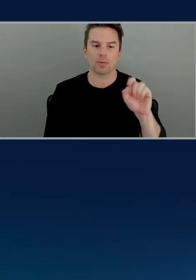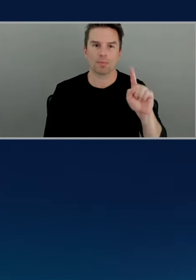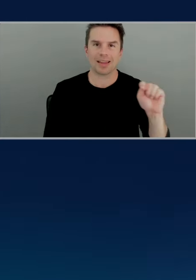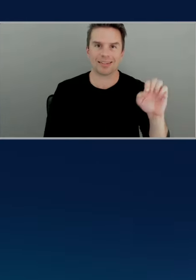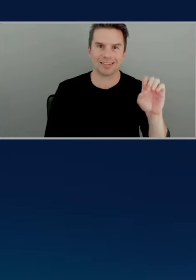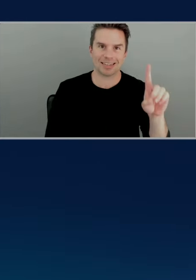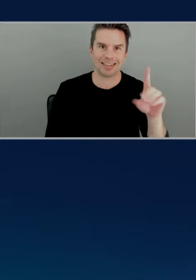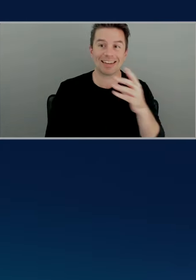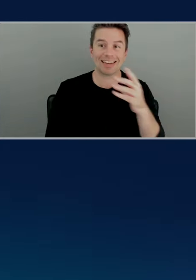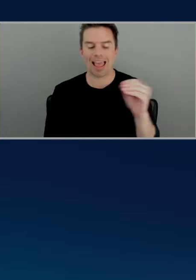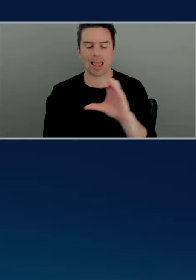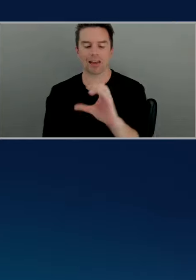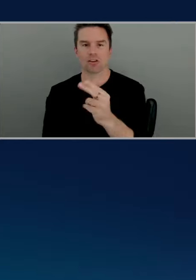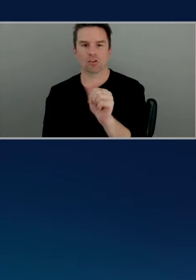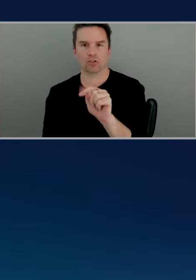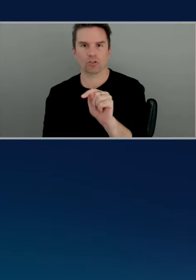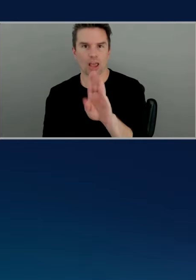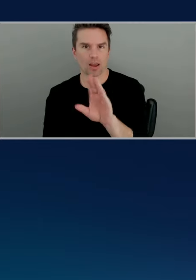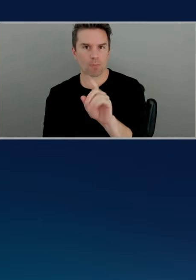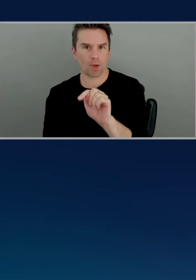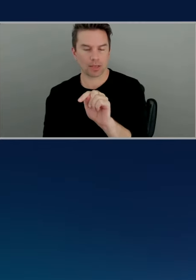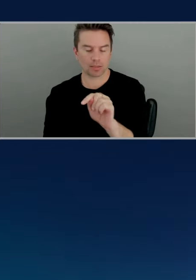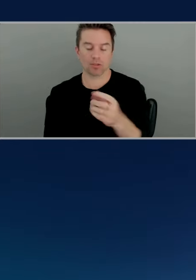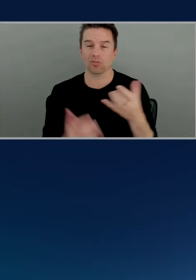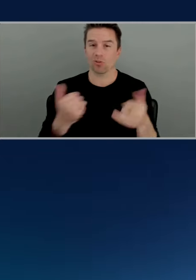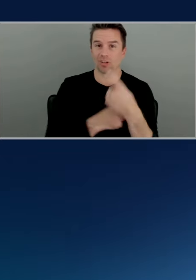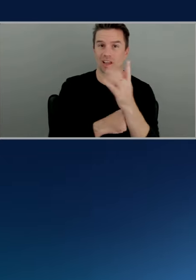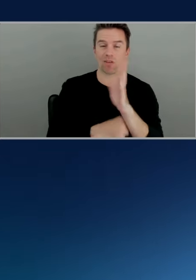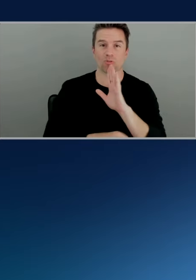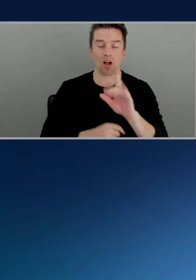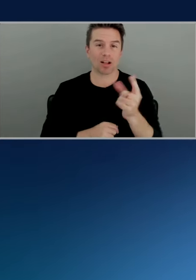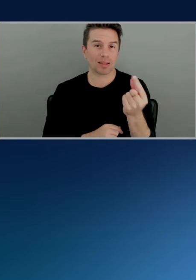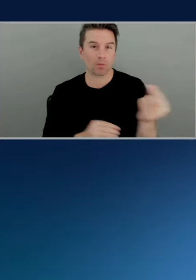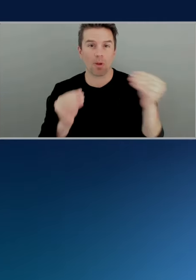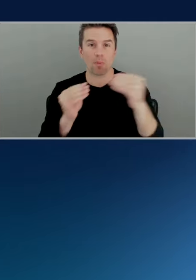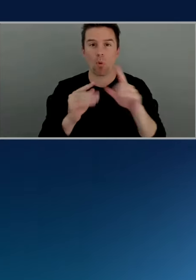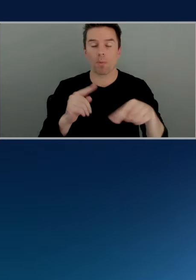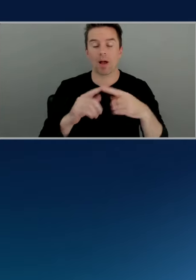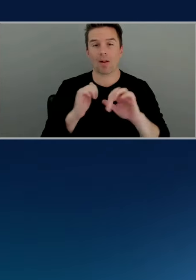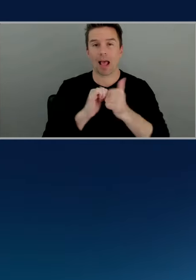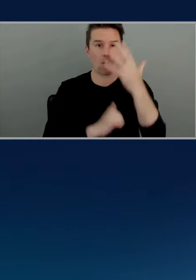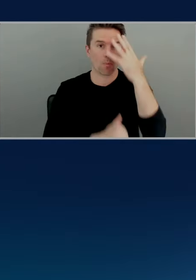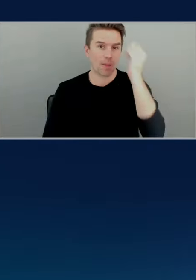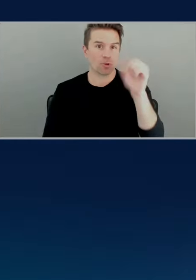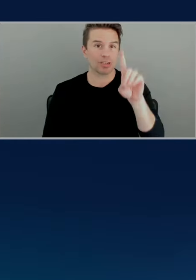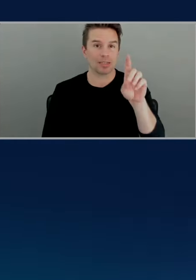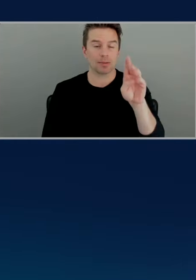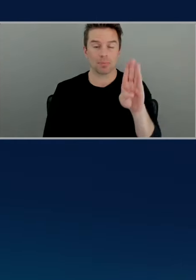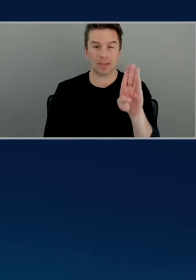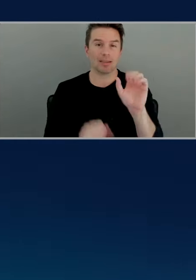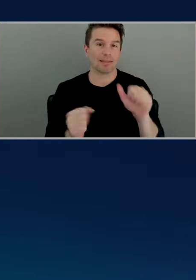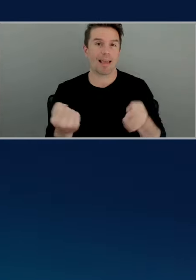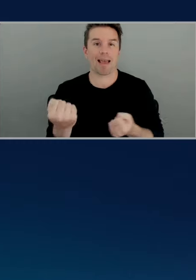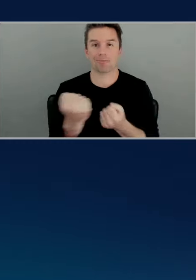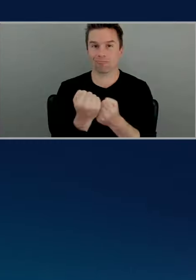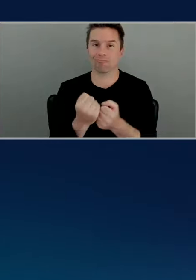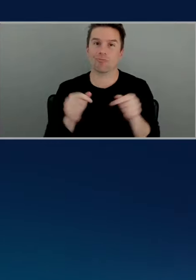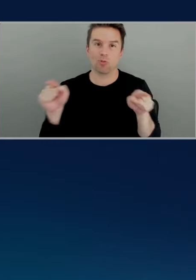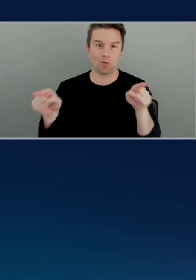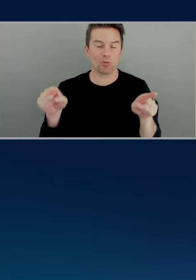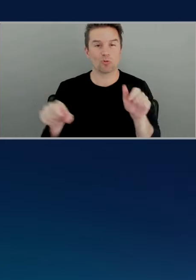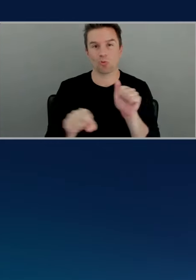going to talk today a little bit deeper dive on how MemoryDB can fit into that type of workflow and really speed up things from, a few seconds